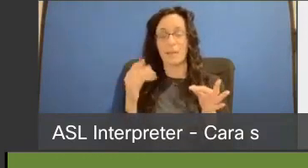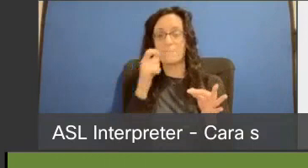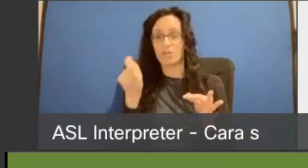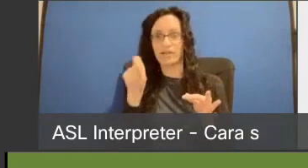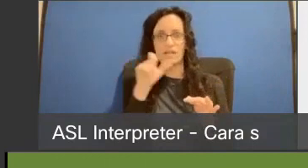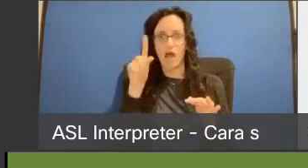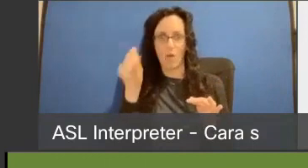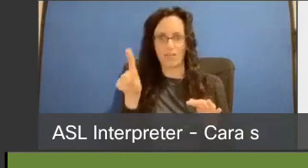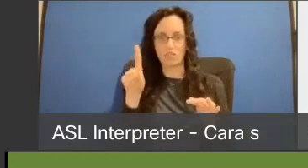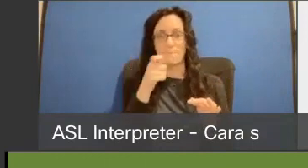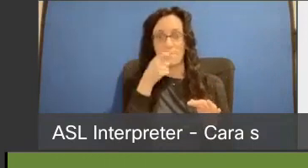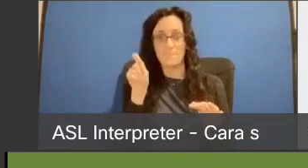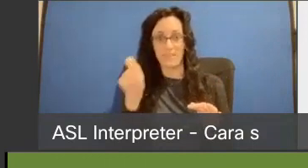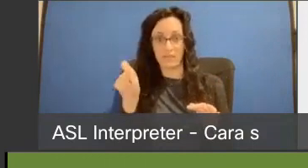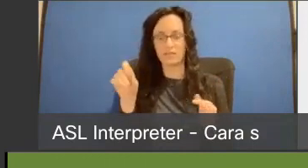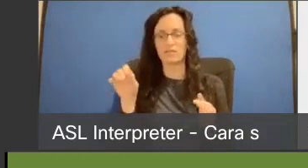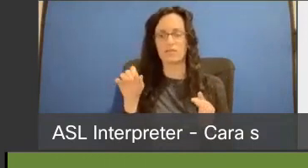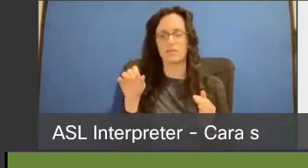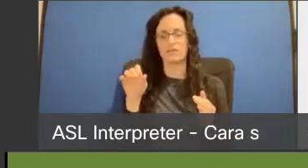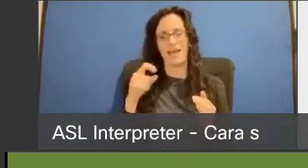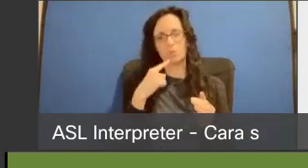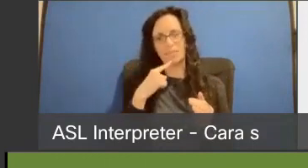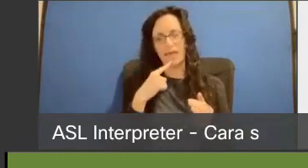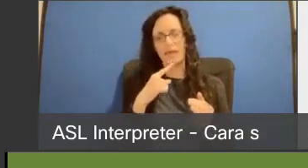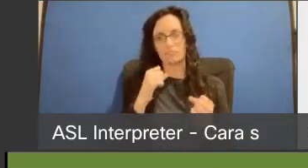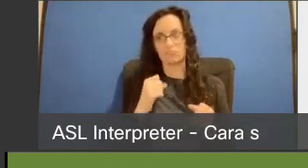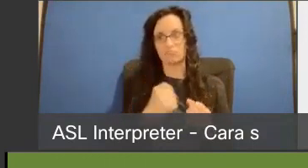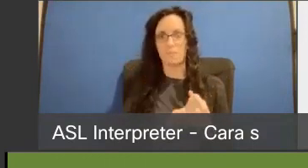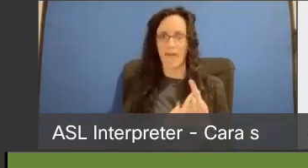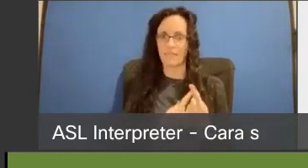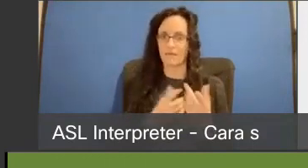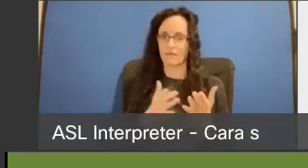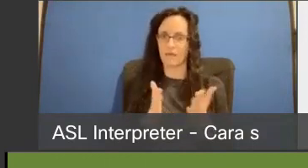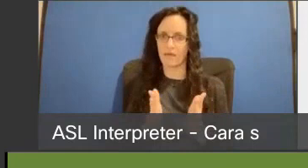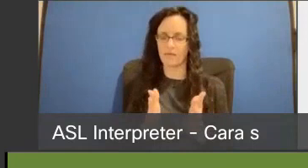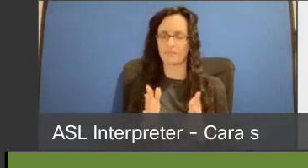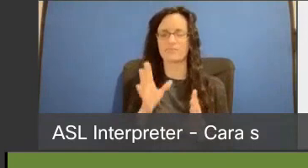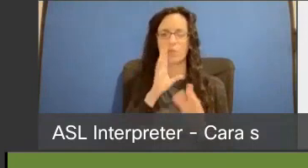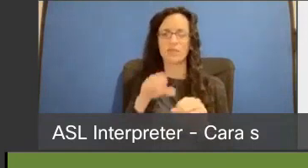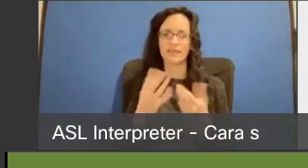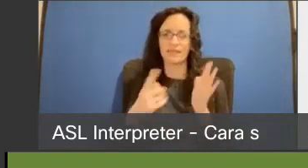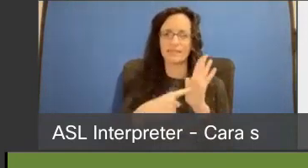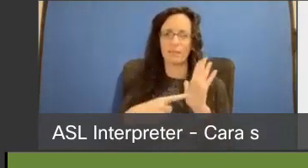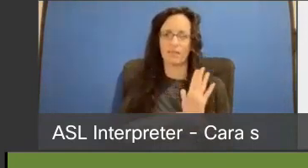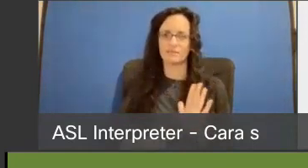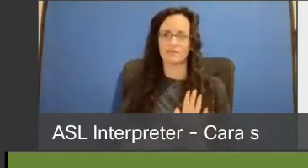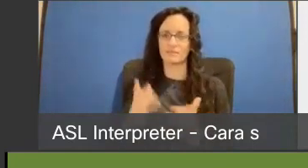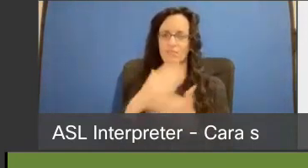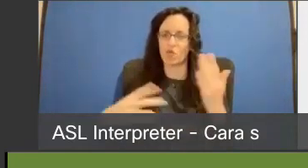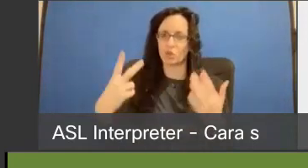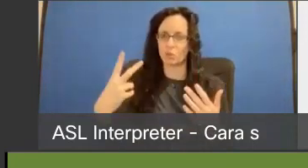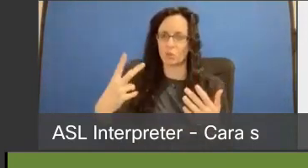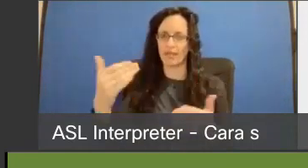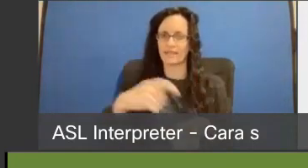as empathic a way as possible. And we'll show you some examples of that. But I think you're absolutely on to the idea